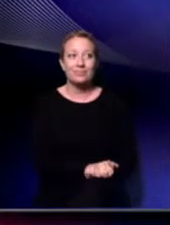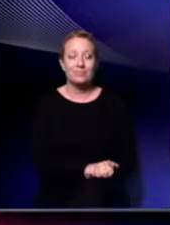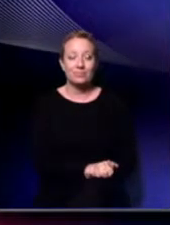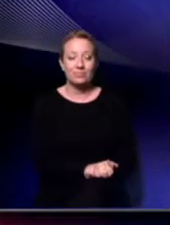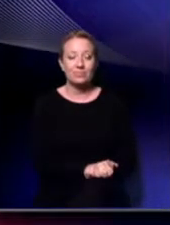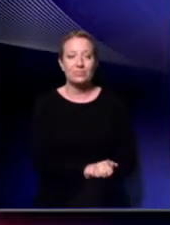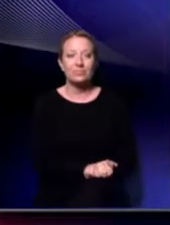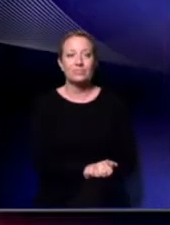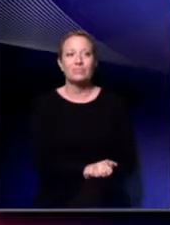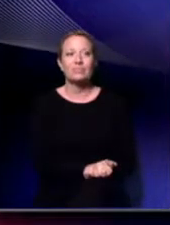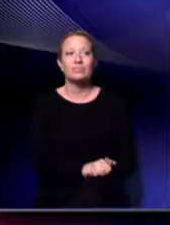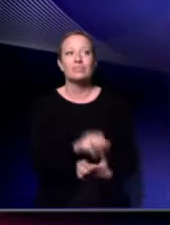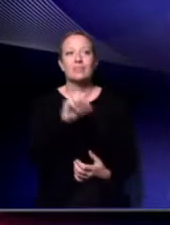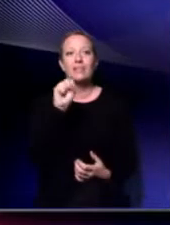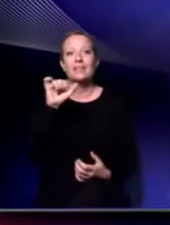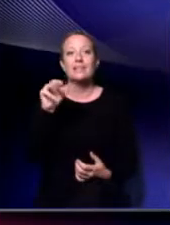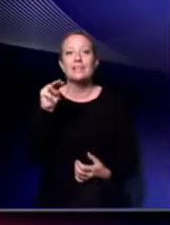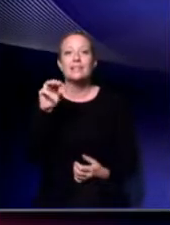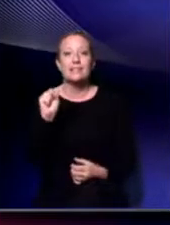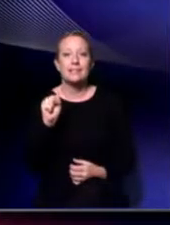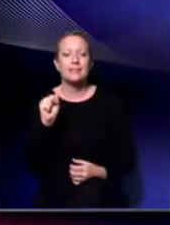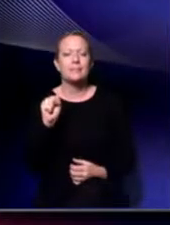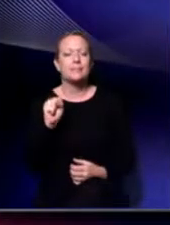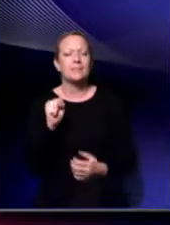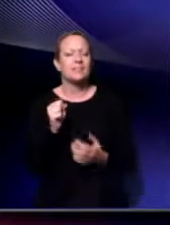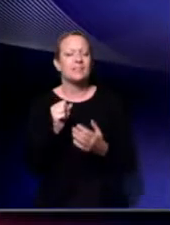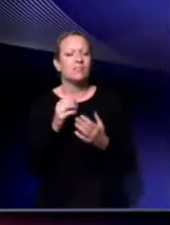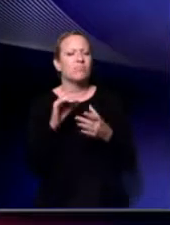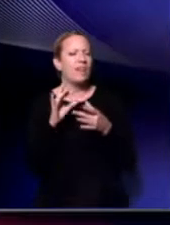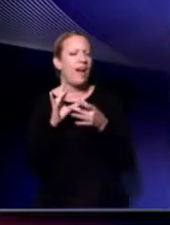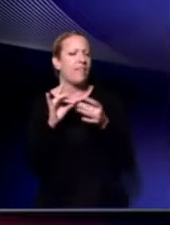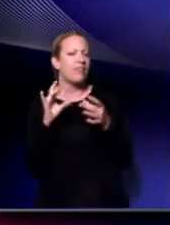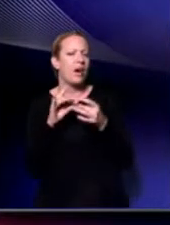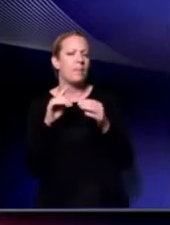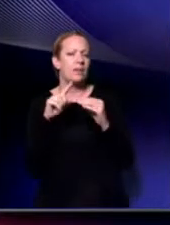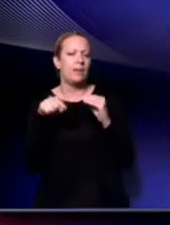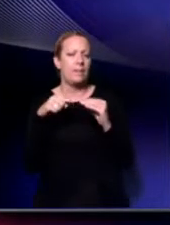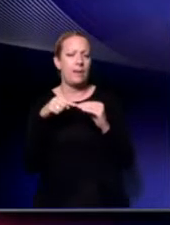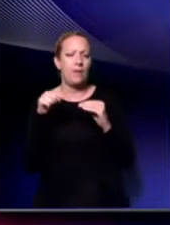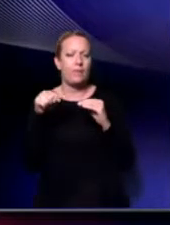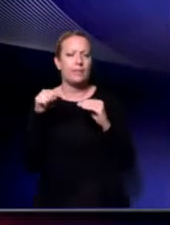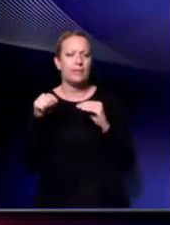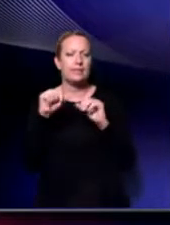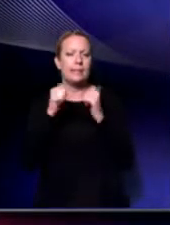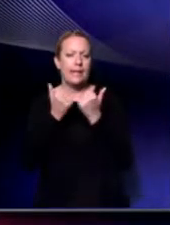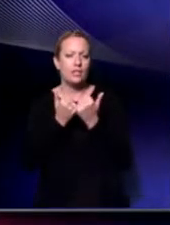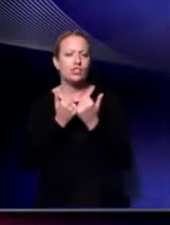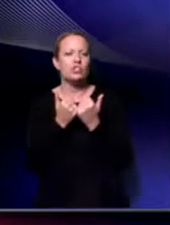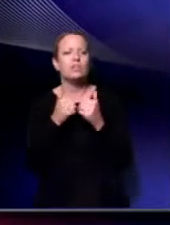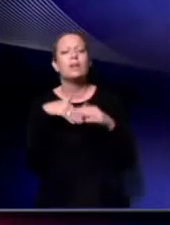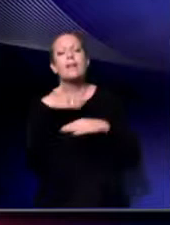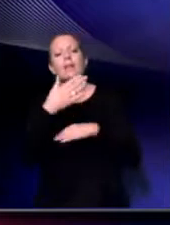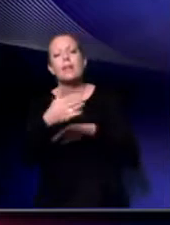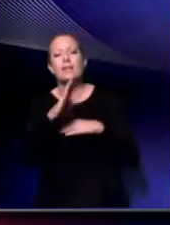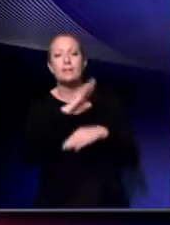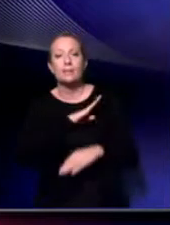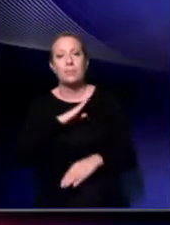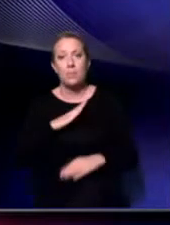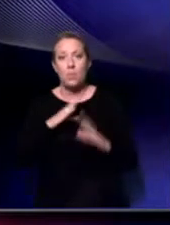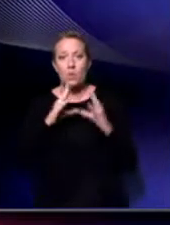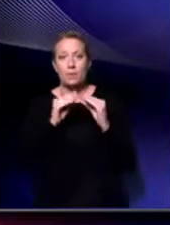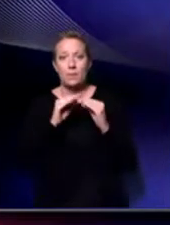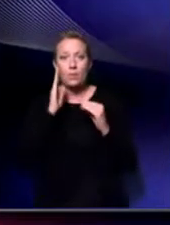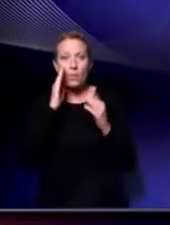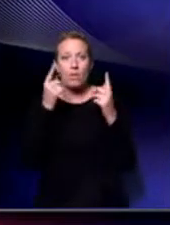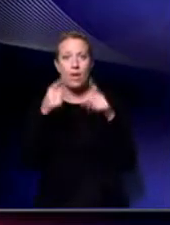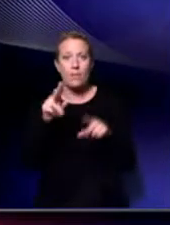evaluation. This is just a comment of the process of the agency. I would ask that at the next board meeting in November,